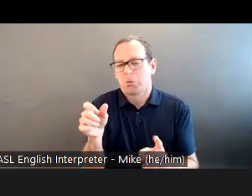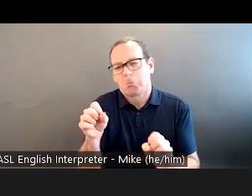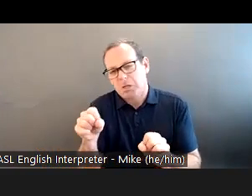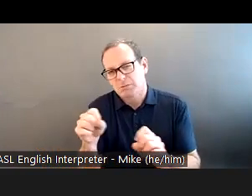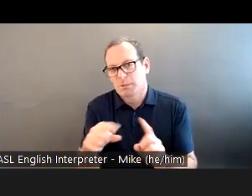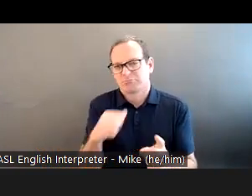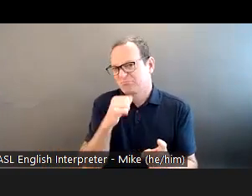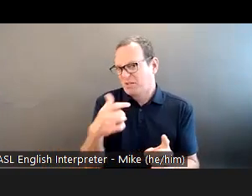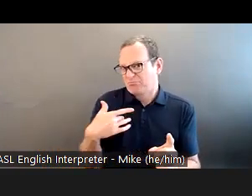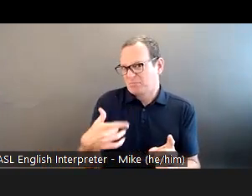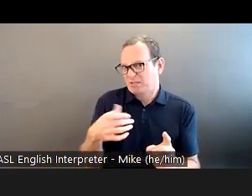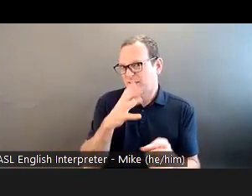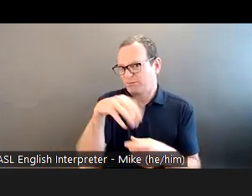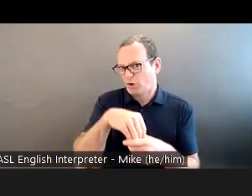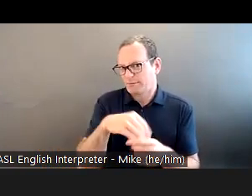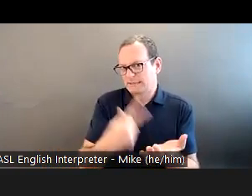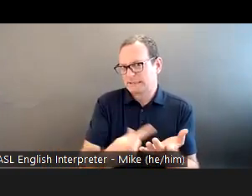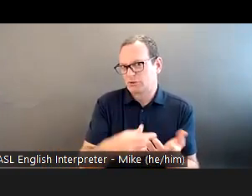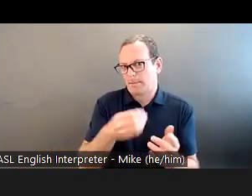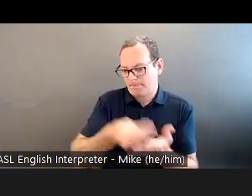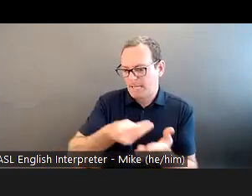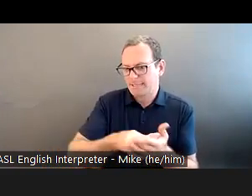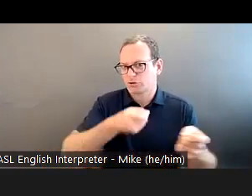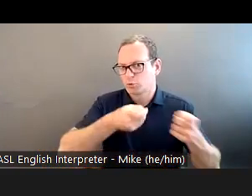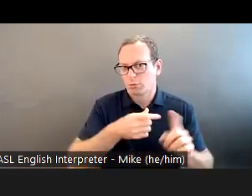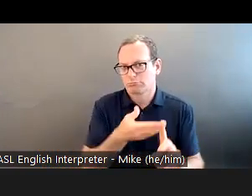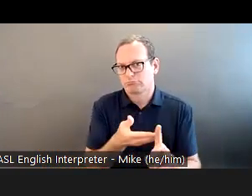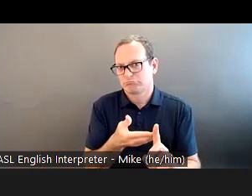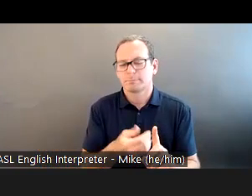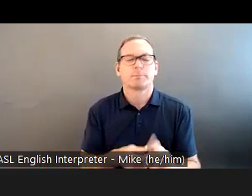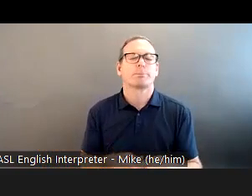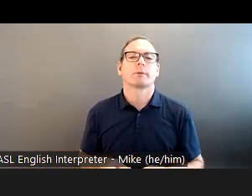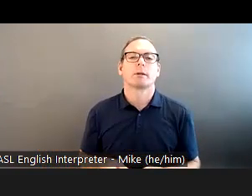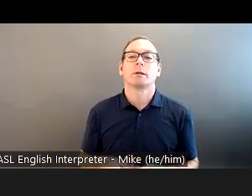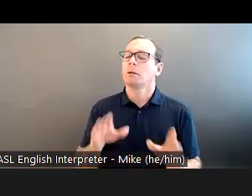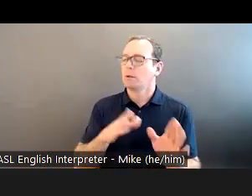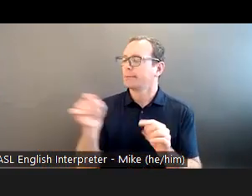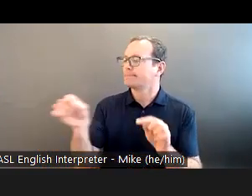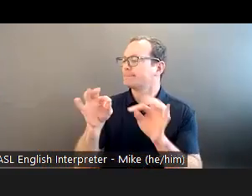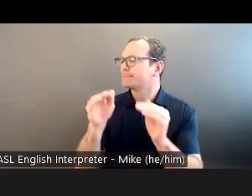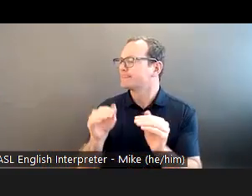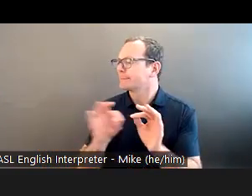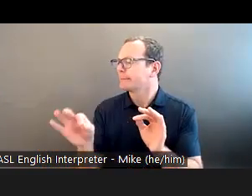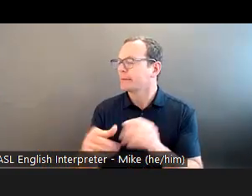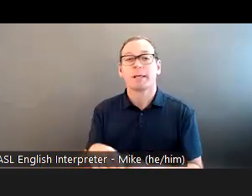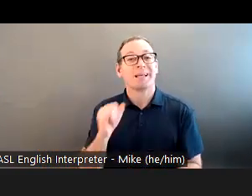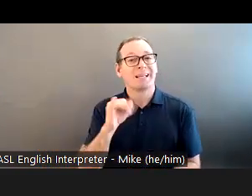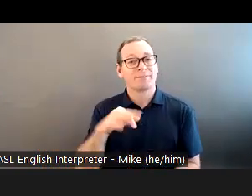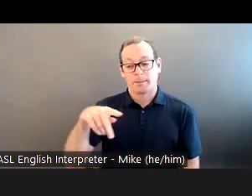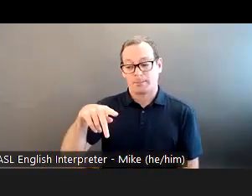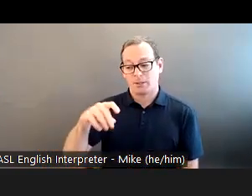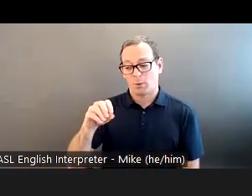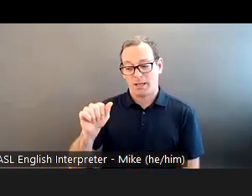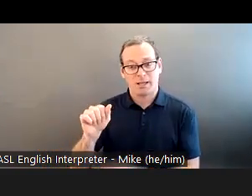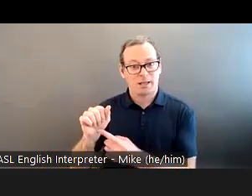The family members are saying that's incorrect, and the power of attorney is grossly misusing funds. Okay, so whether the client is capable